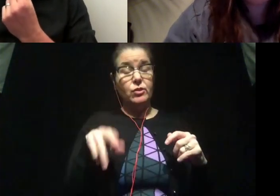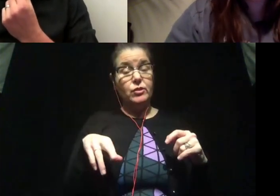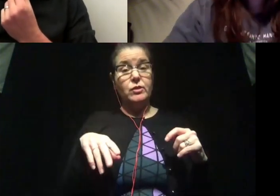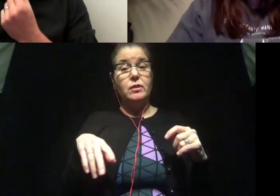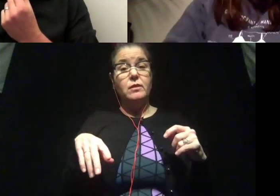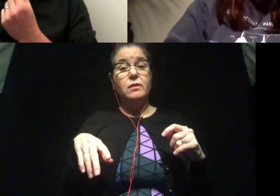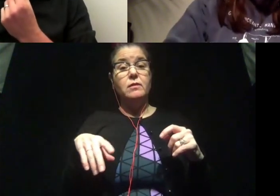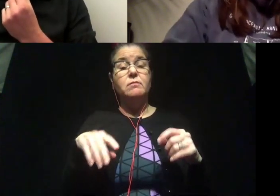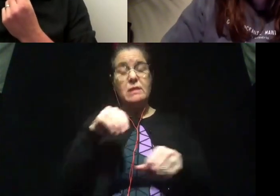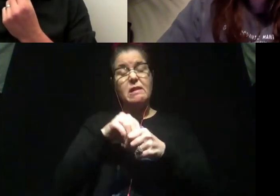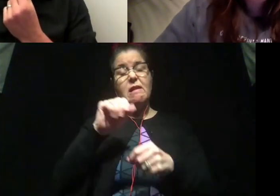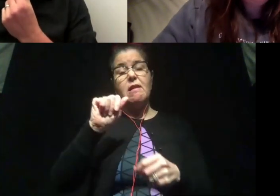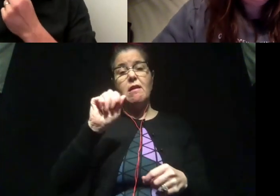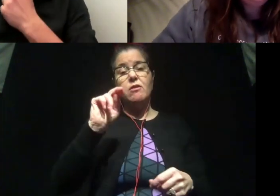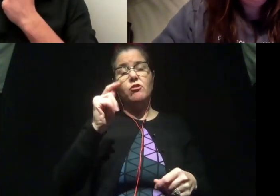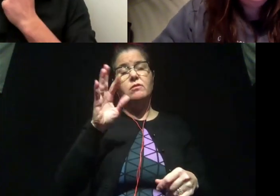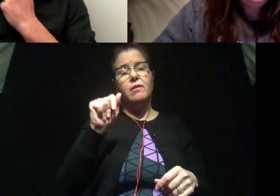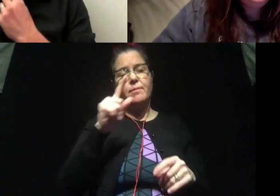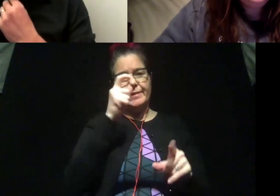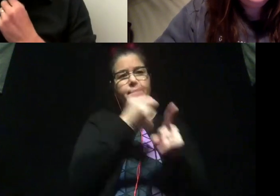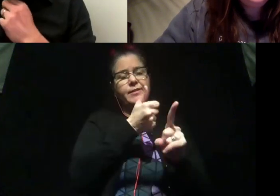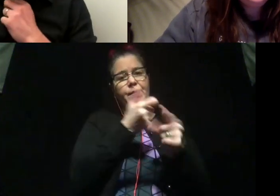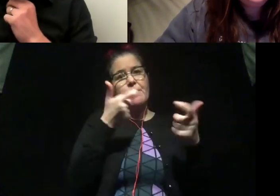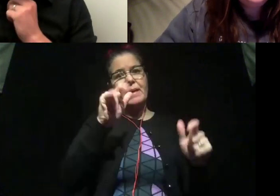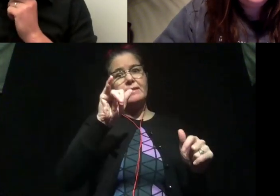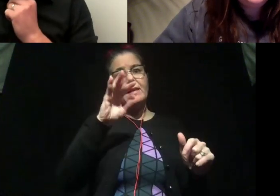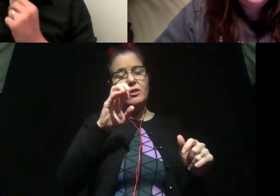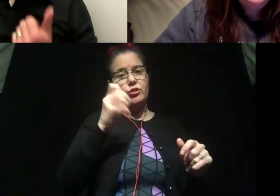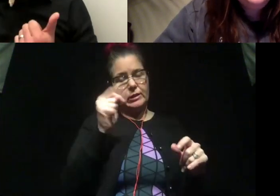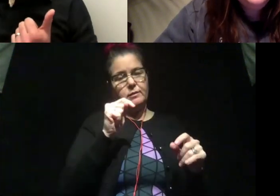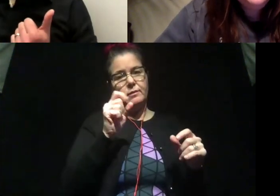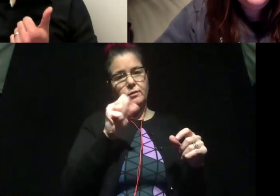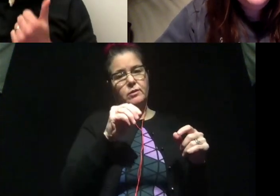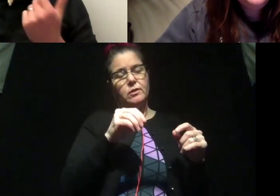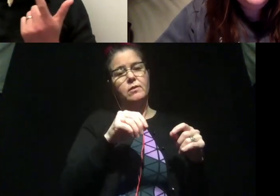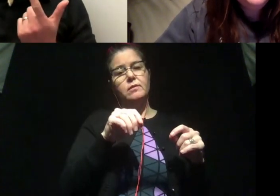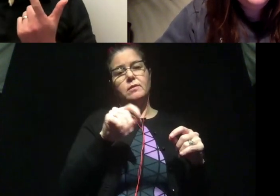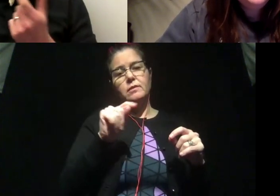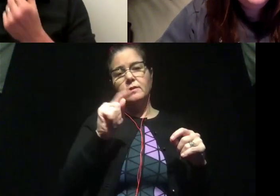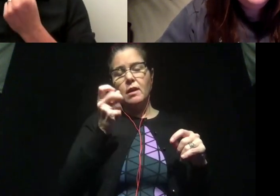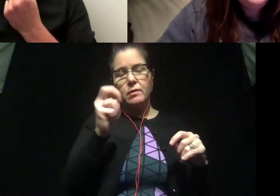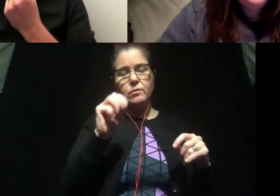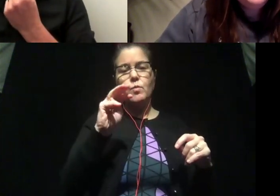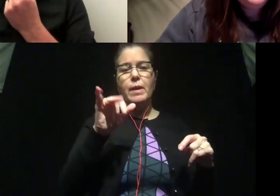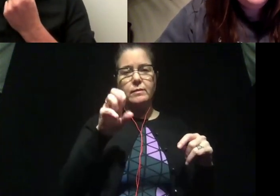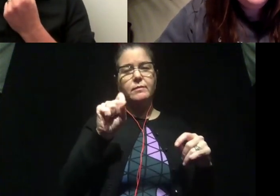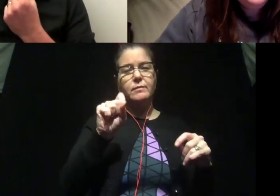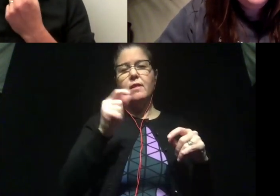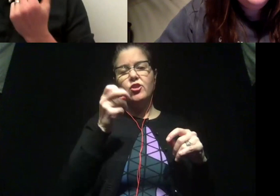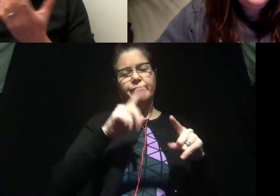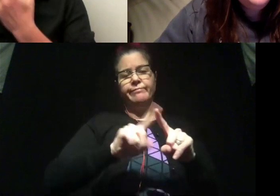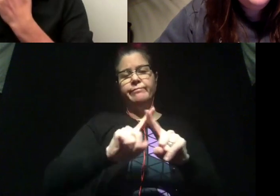are in Antarctica, actually, because it's the biggest ice sheet. And so some of the biggest glaciers there, the Totten Glacier, the Thwaites Glacier,